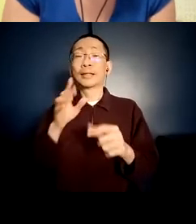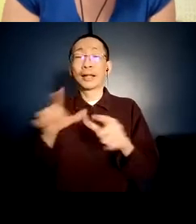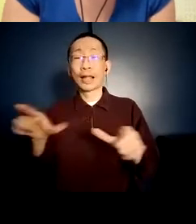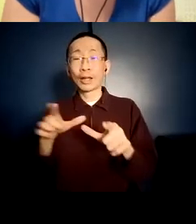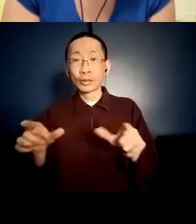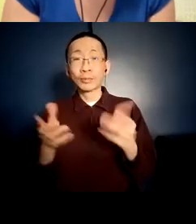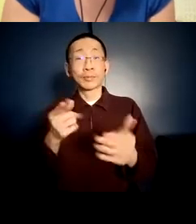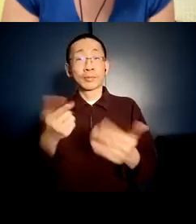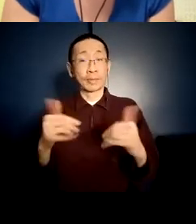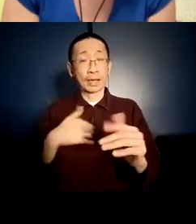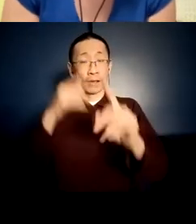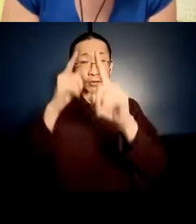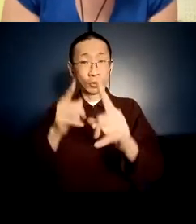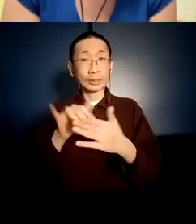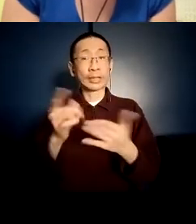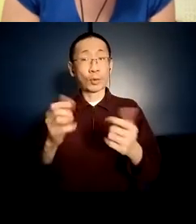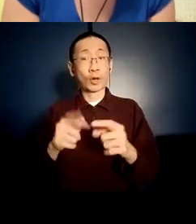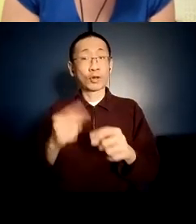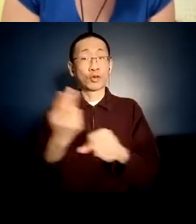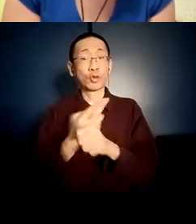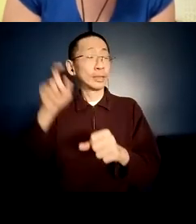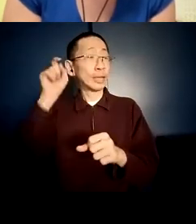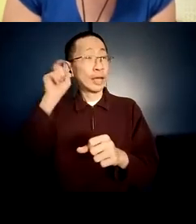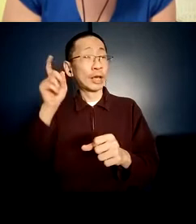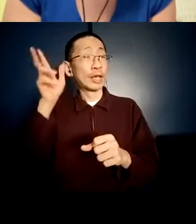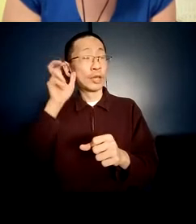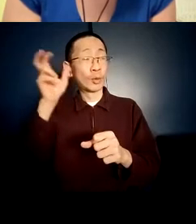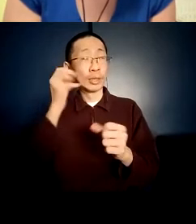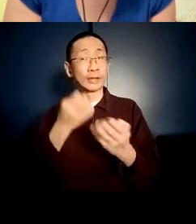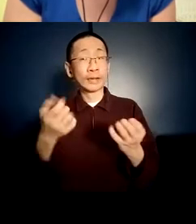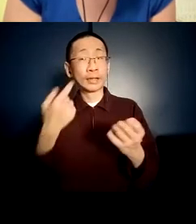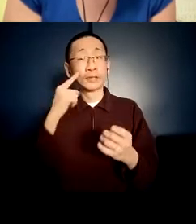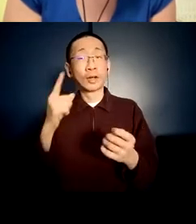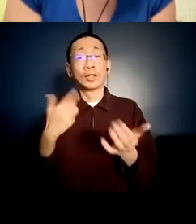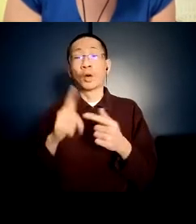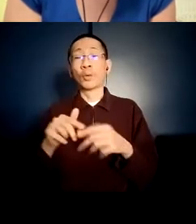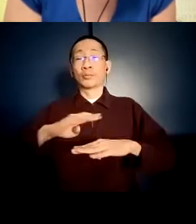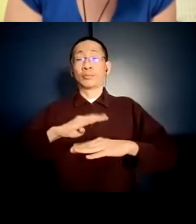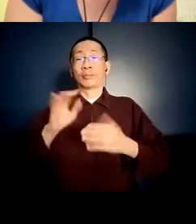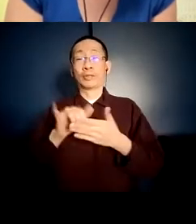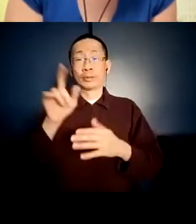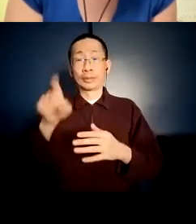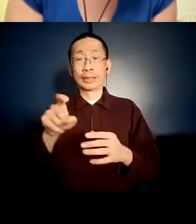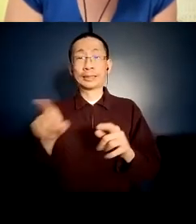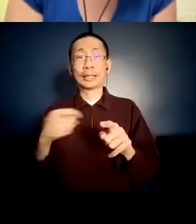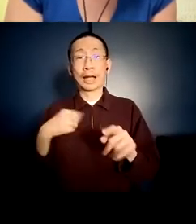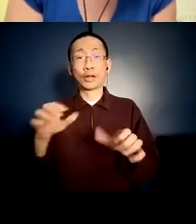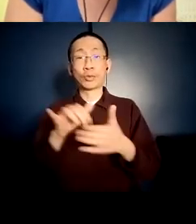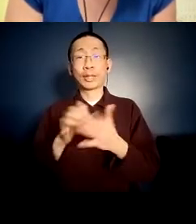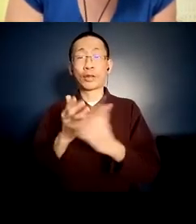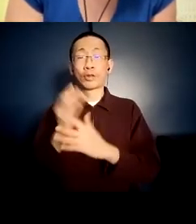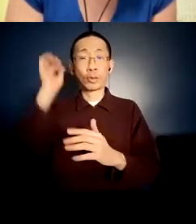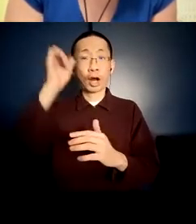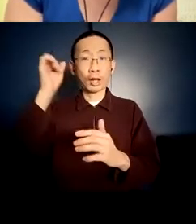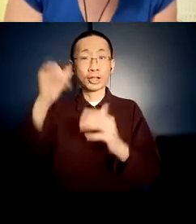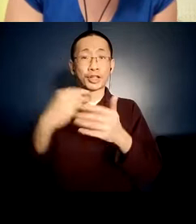still have goals that they want to use hearing devices for. So I want to be able to provide for those needs, and I do that also through Audiology Outside